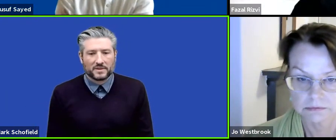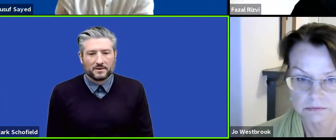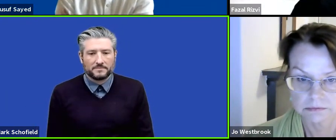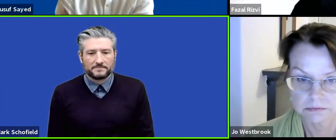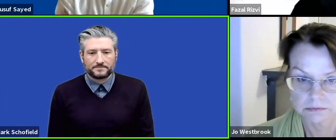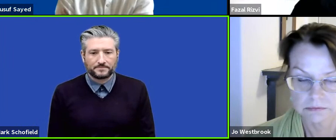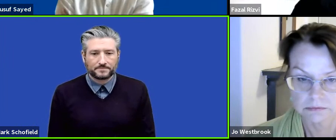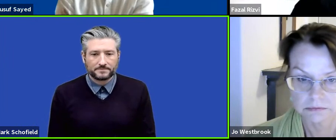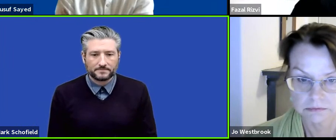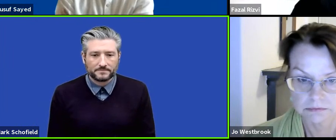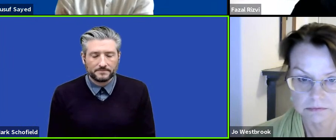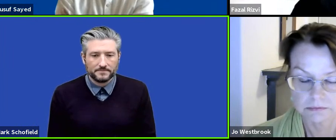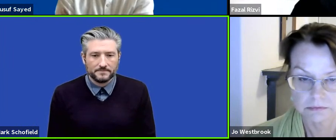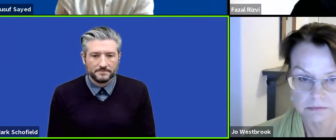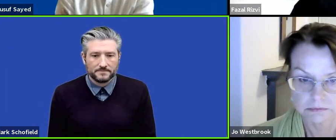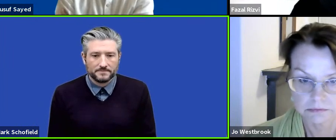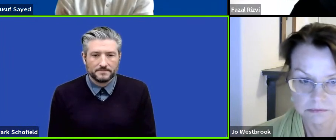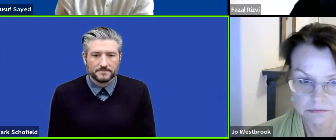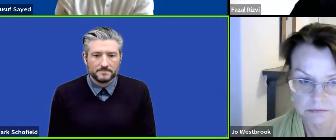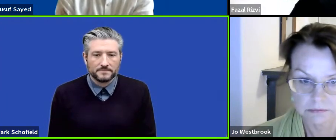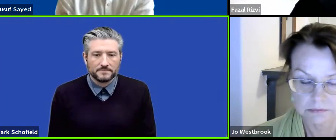and